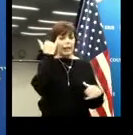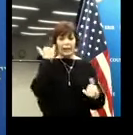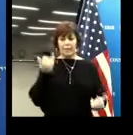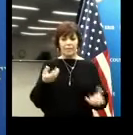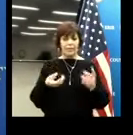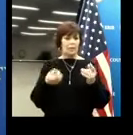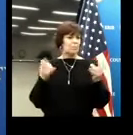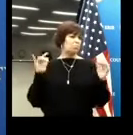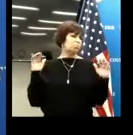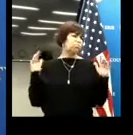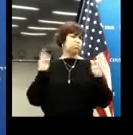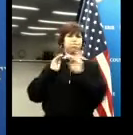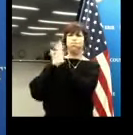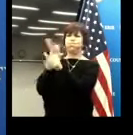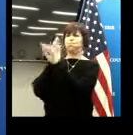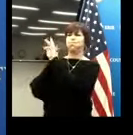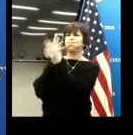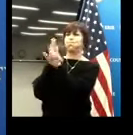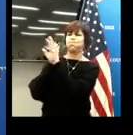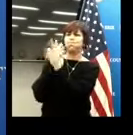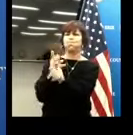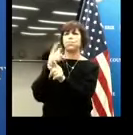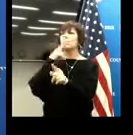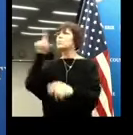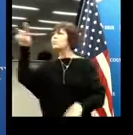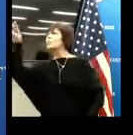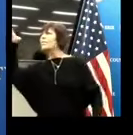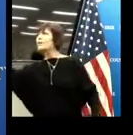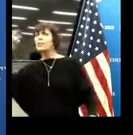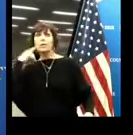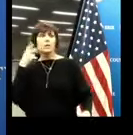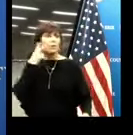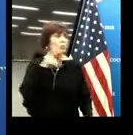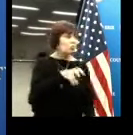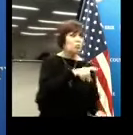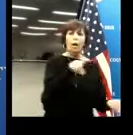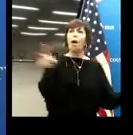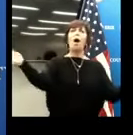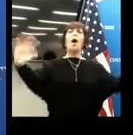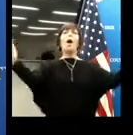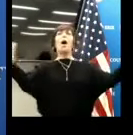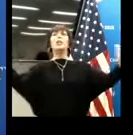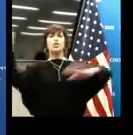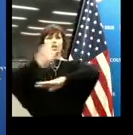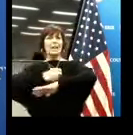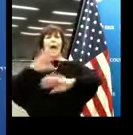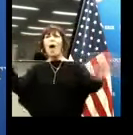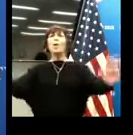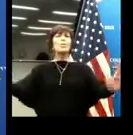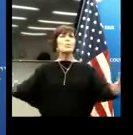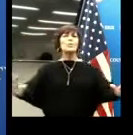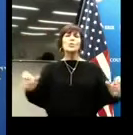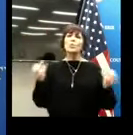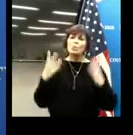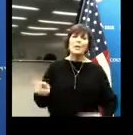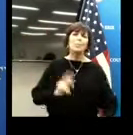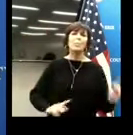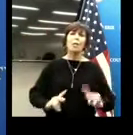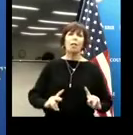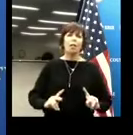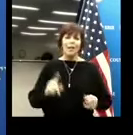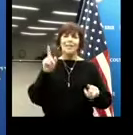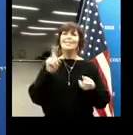in the store is 250 people, and we come in there and we see 200 people in there, we have to shut them down until they